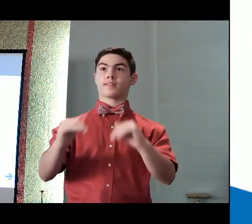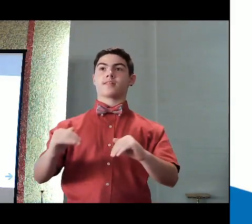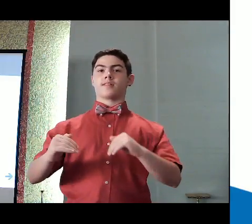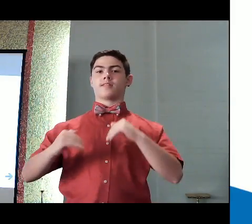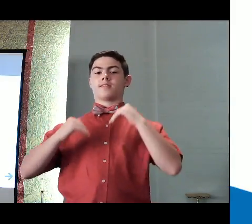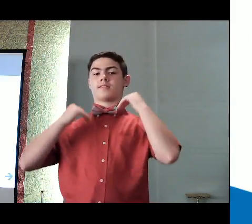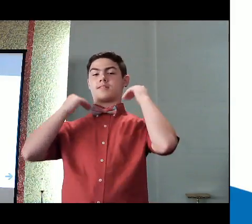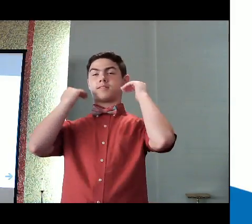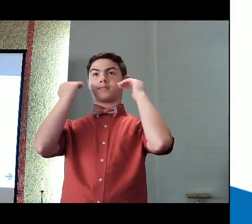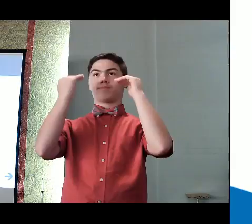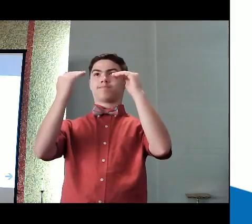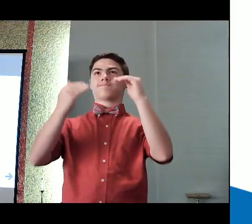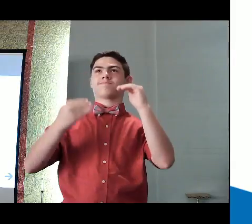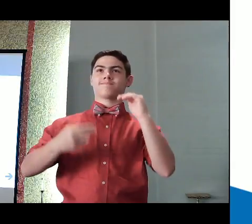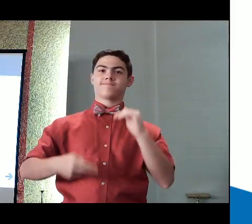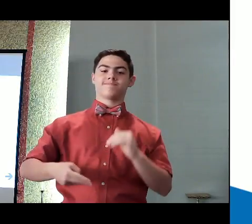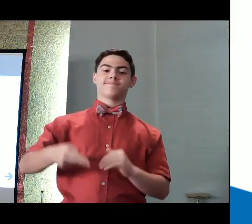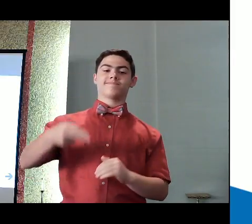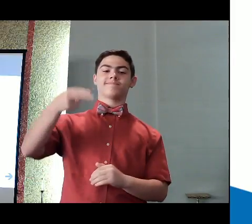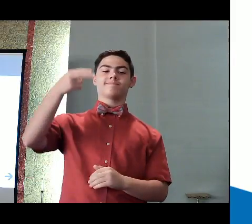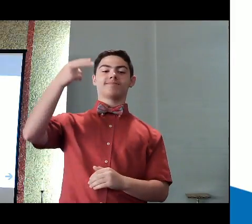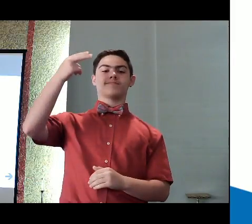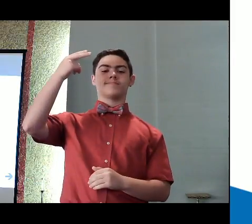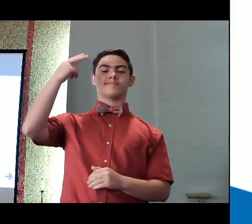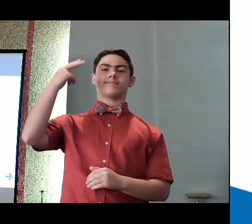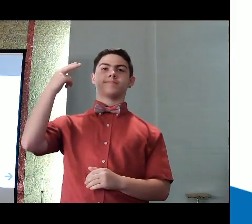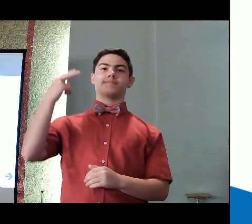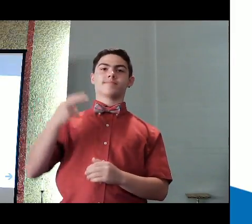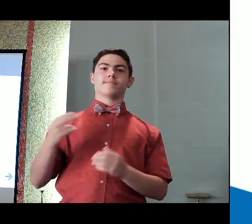victorious. High and lifted